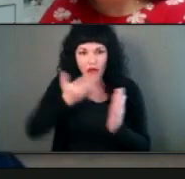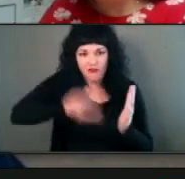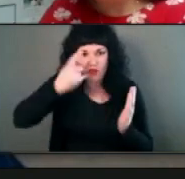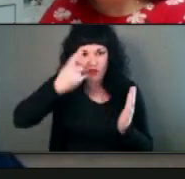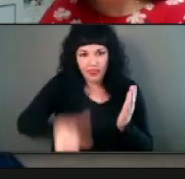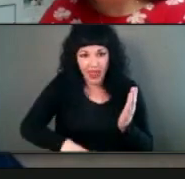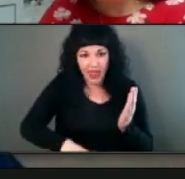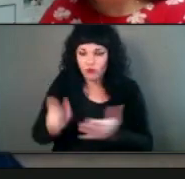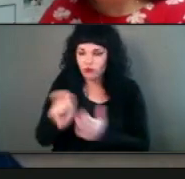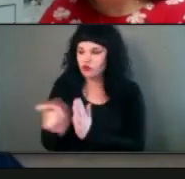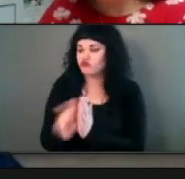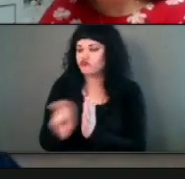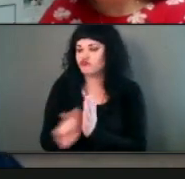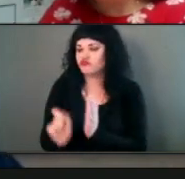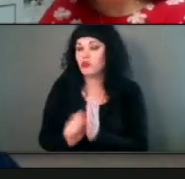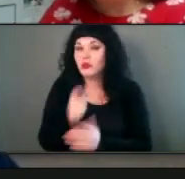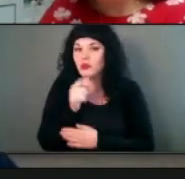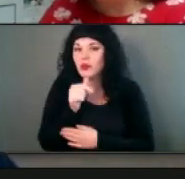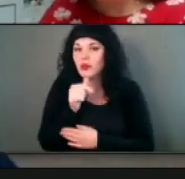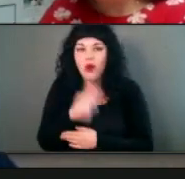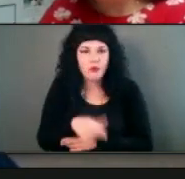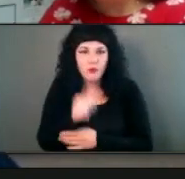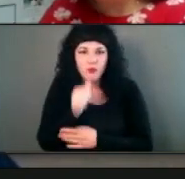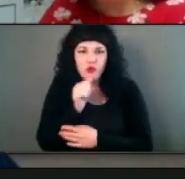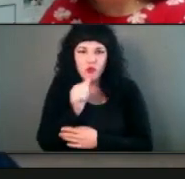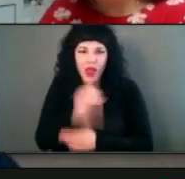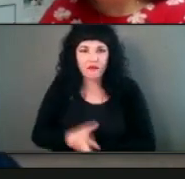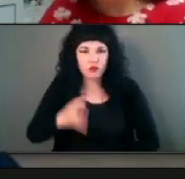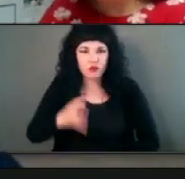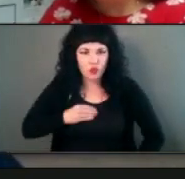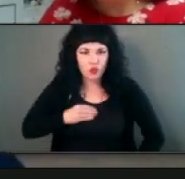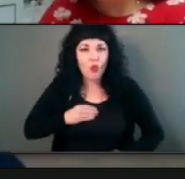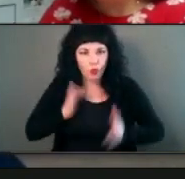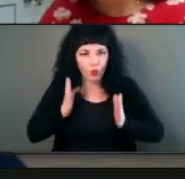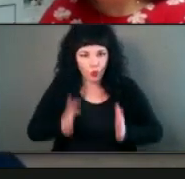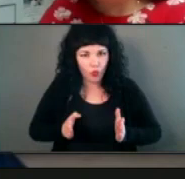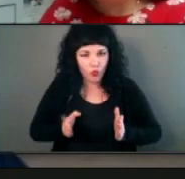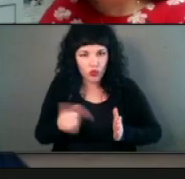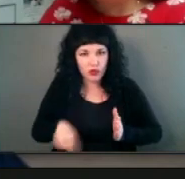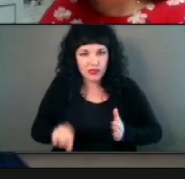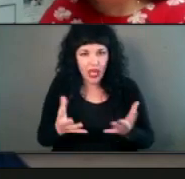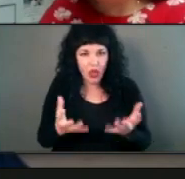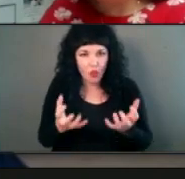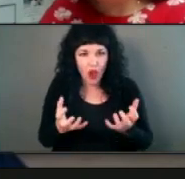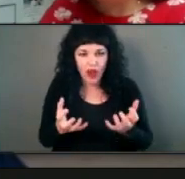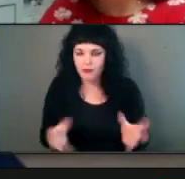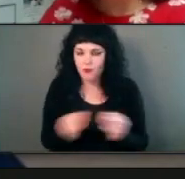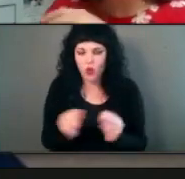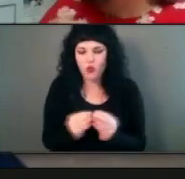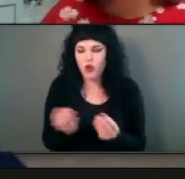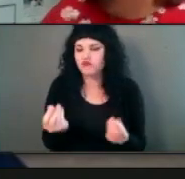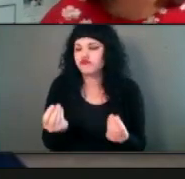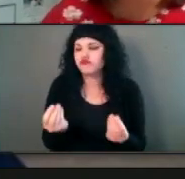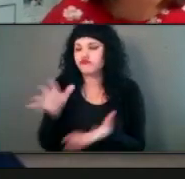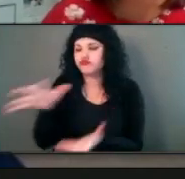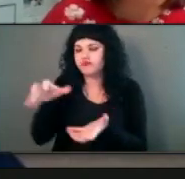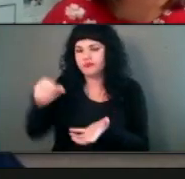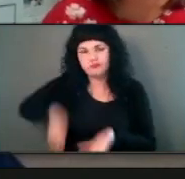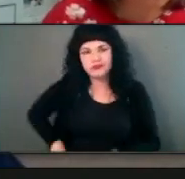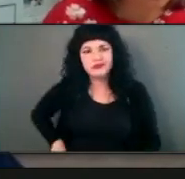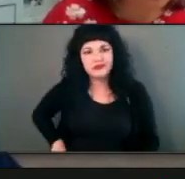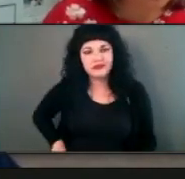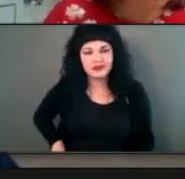to keep generating profit. So we are still all part of that chattel of